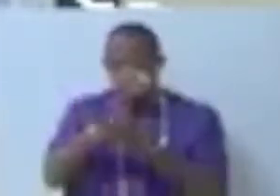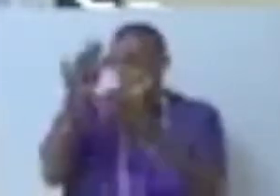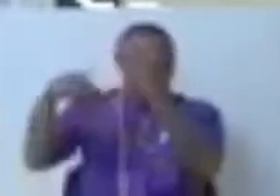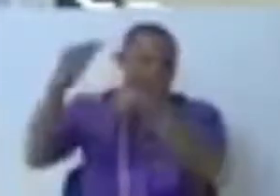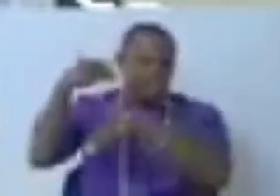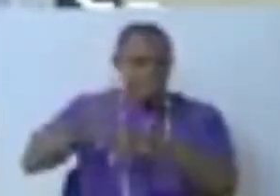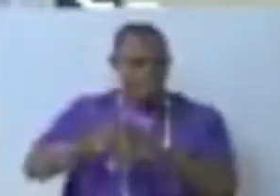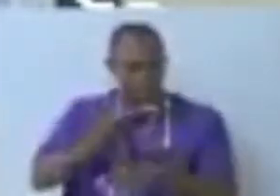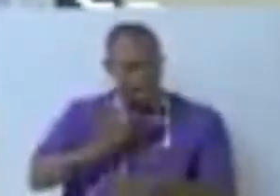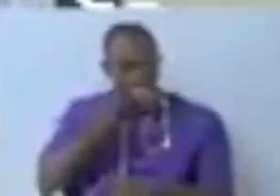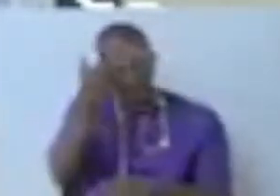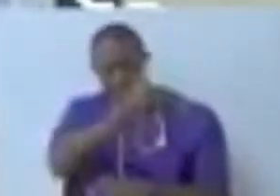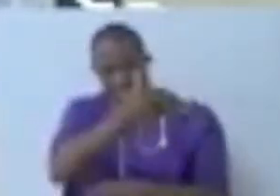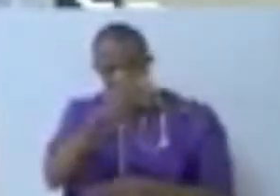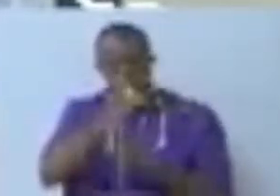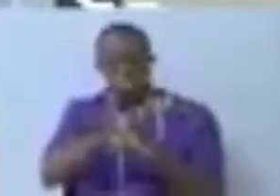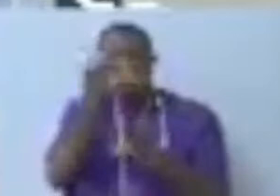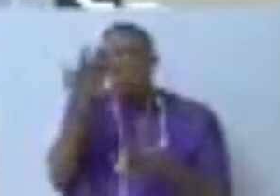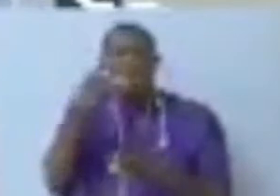scene.